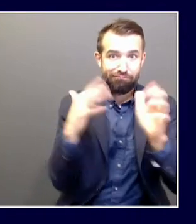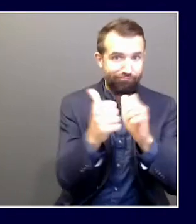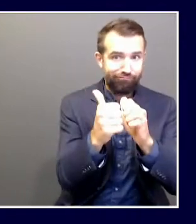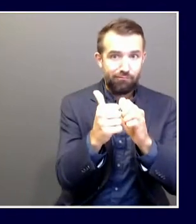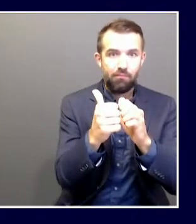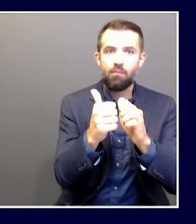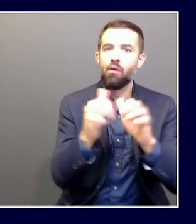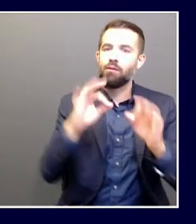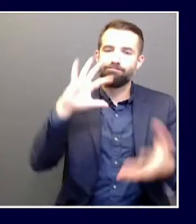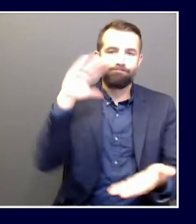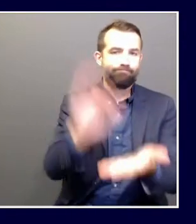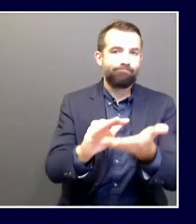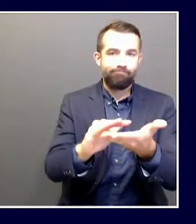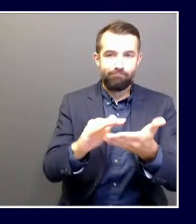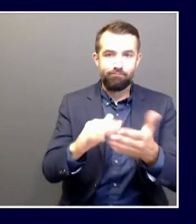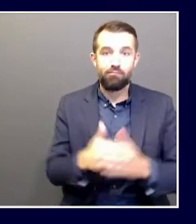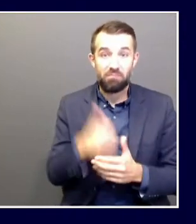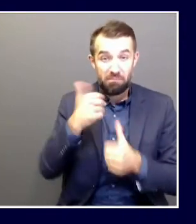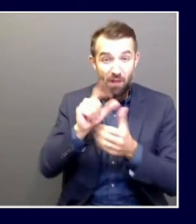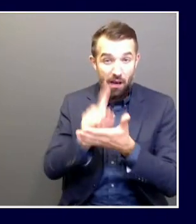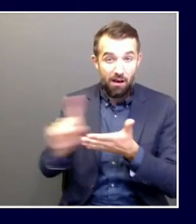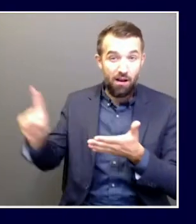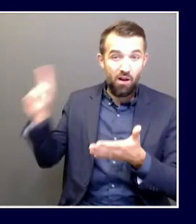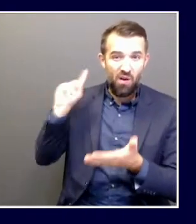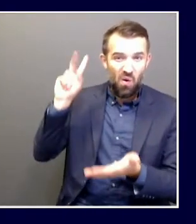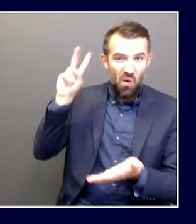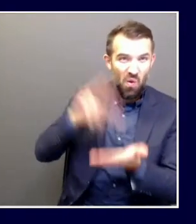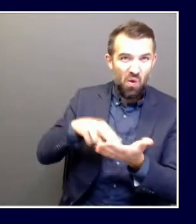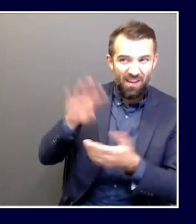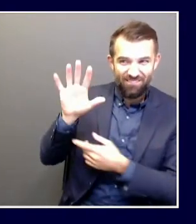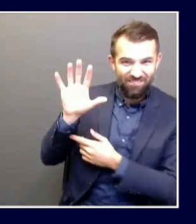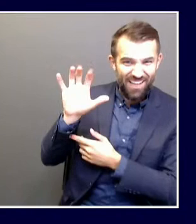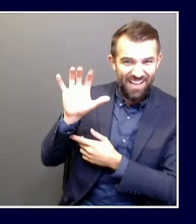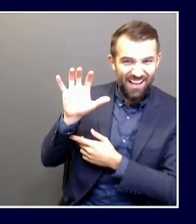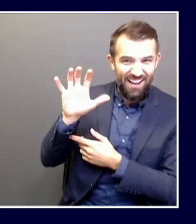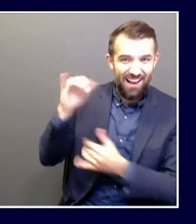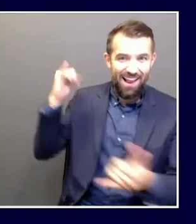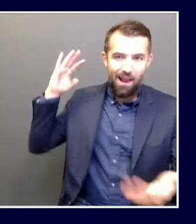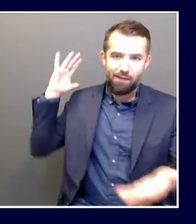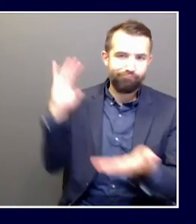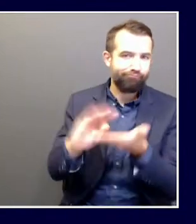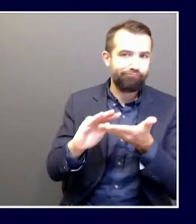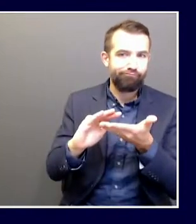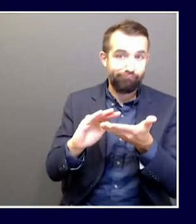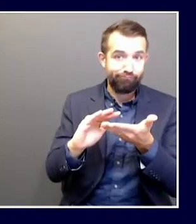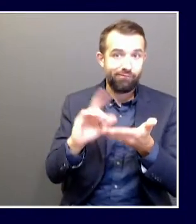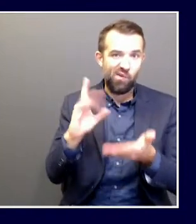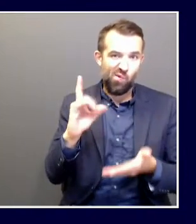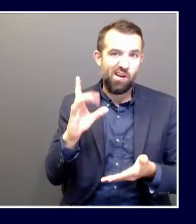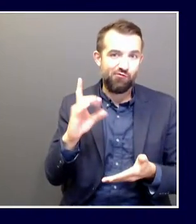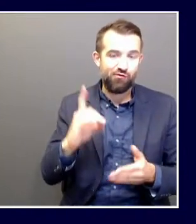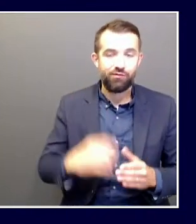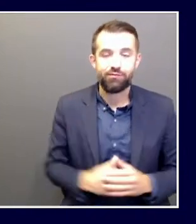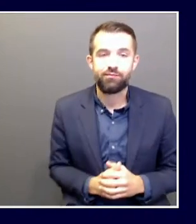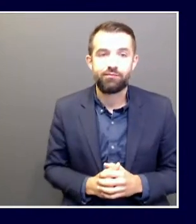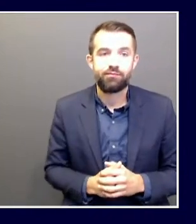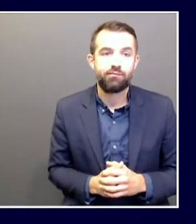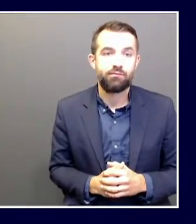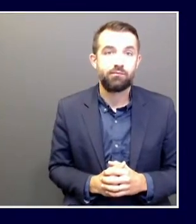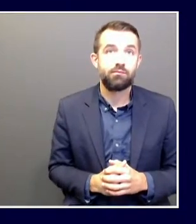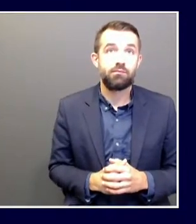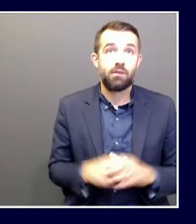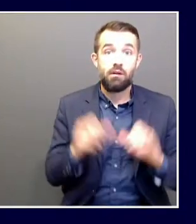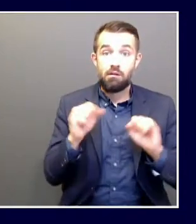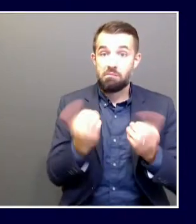number was in the thousands. This backlog, however, could return. However, as it depends on the number